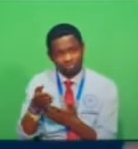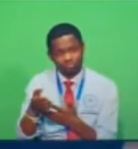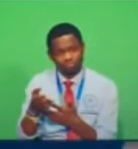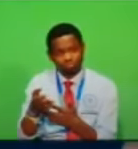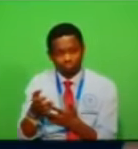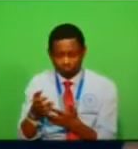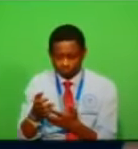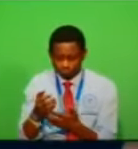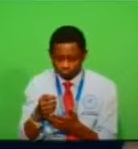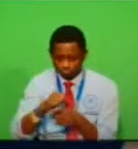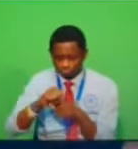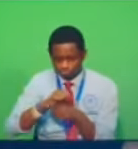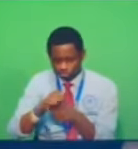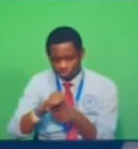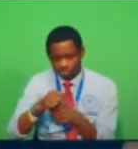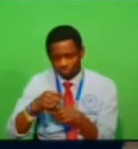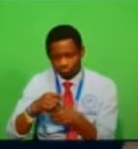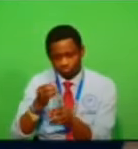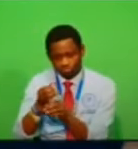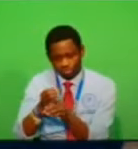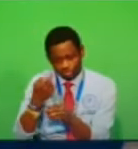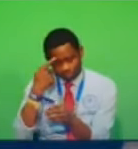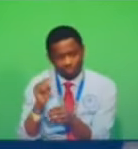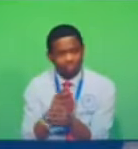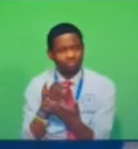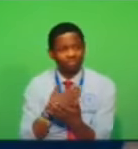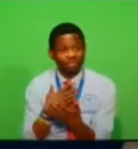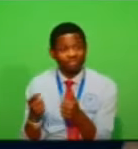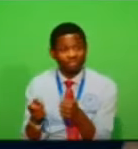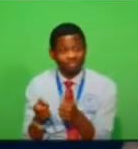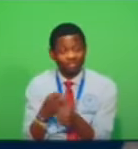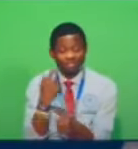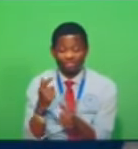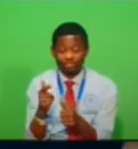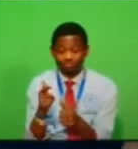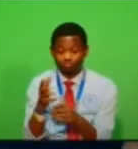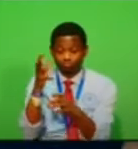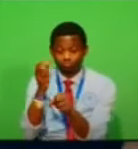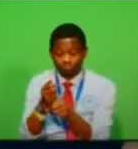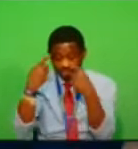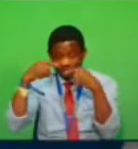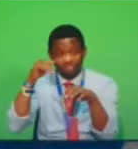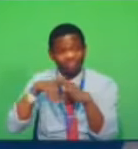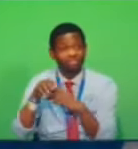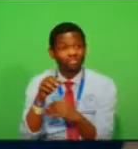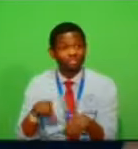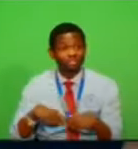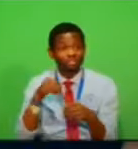to nurture us. I remember my first biggest accomplishment in life was that in